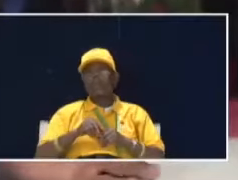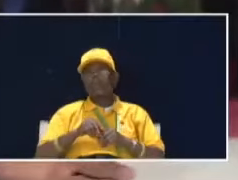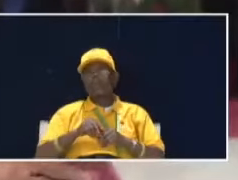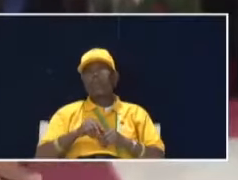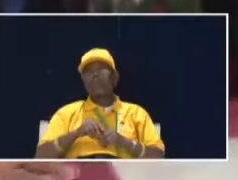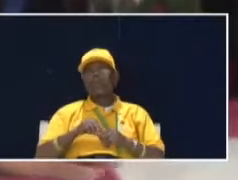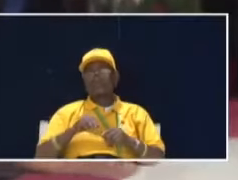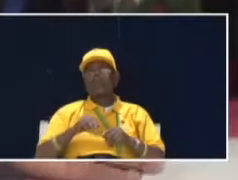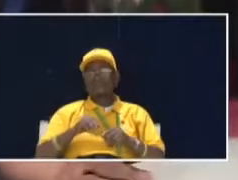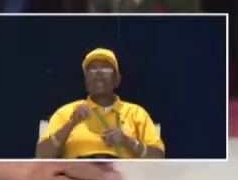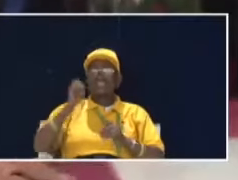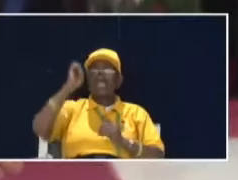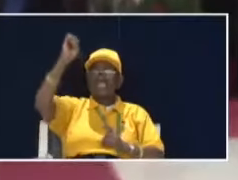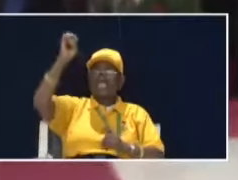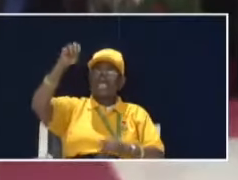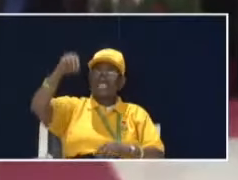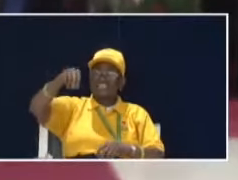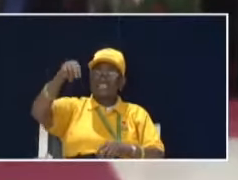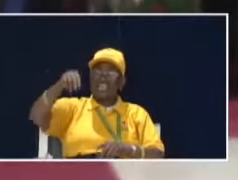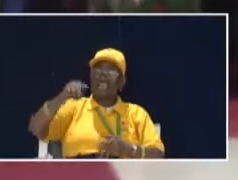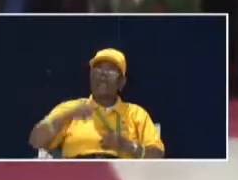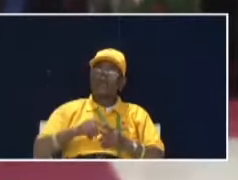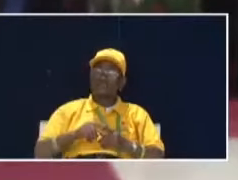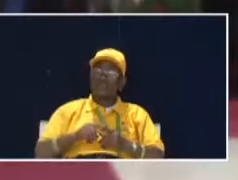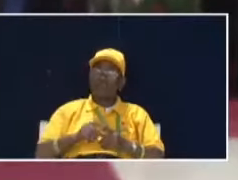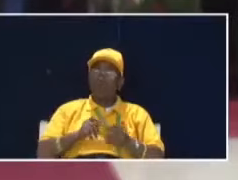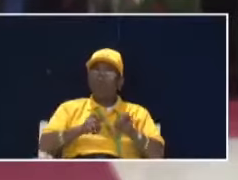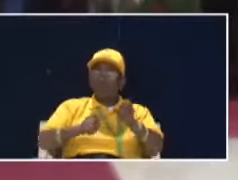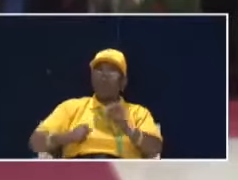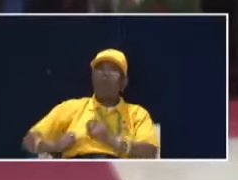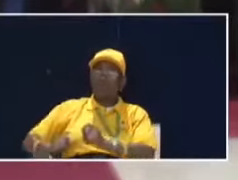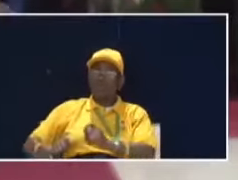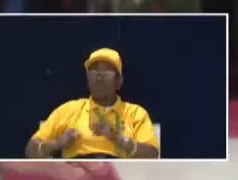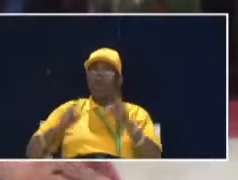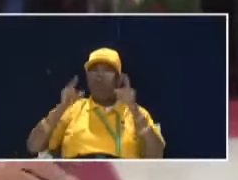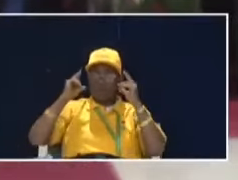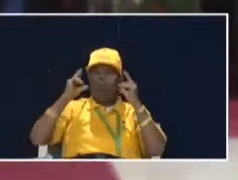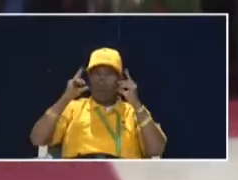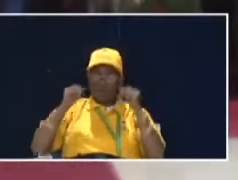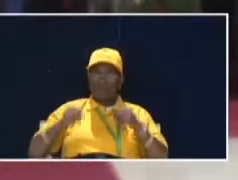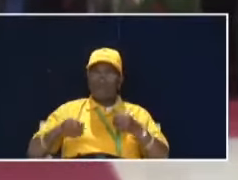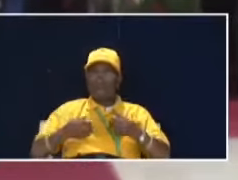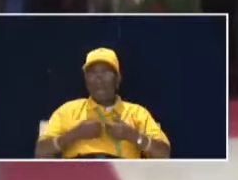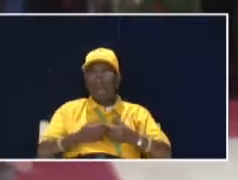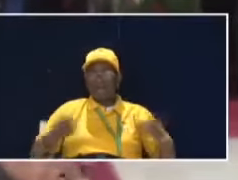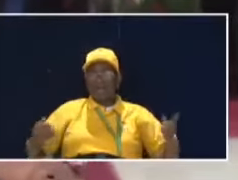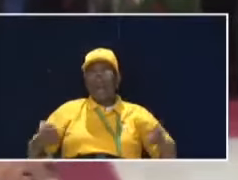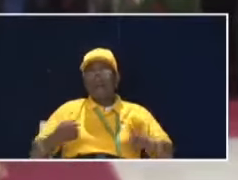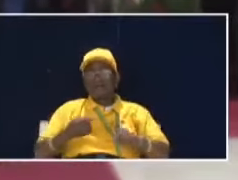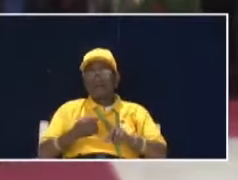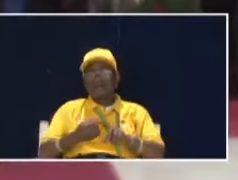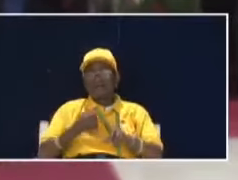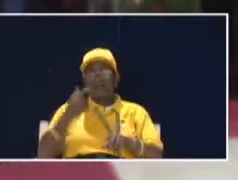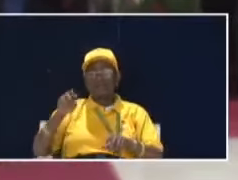He needed to pull Moses apart from the noise